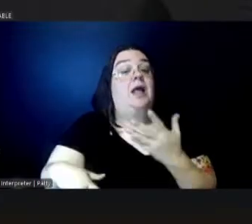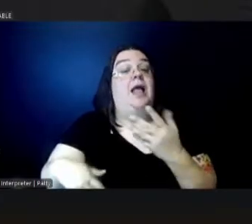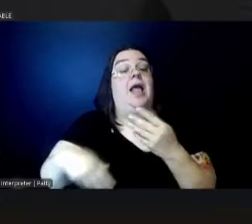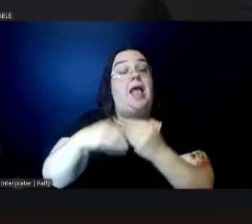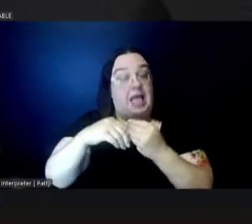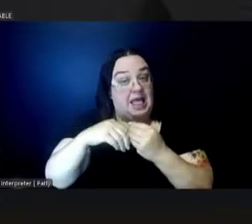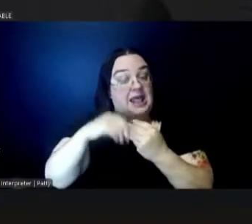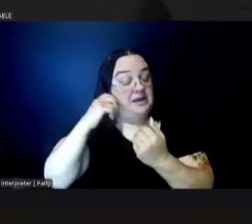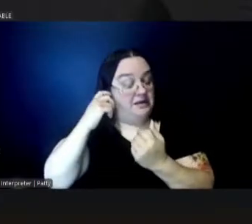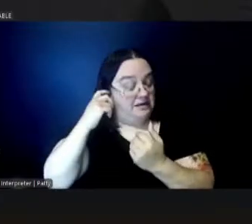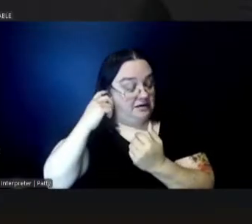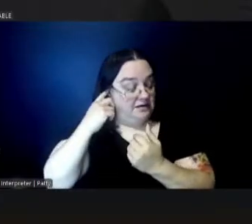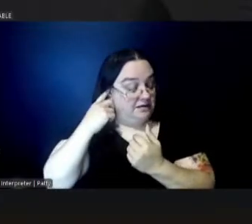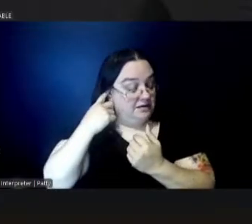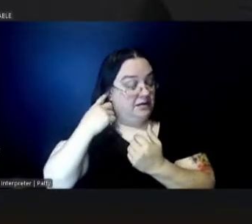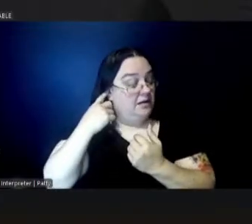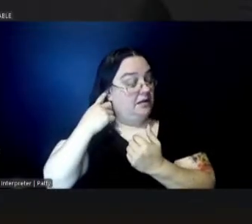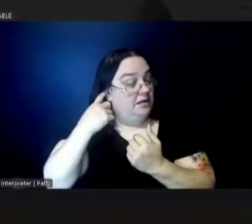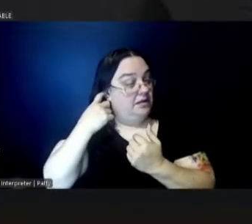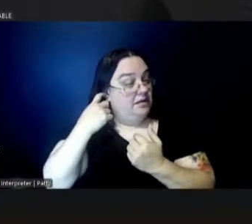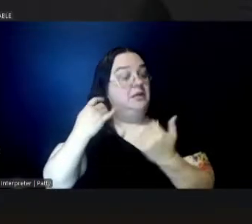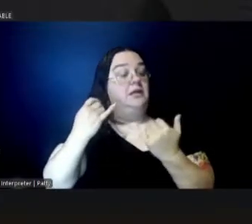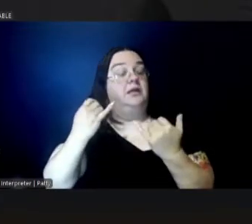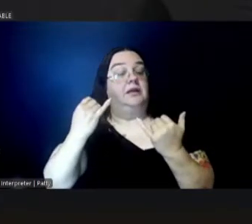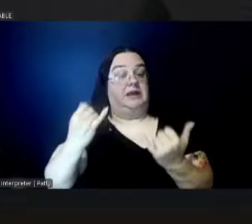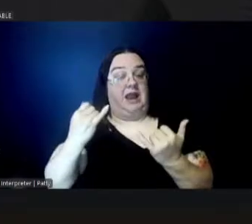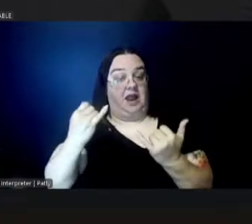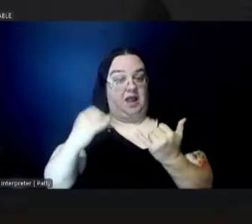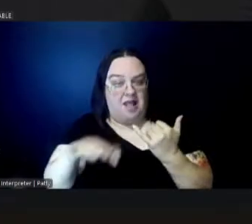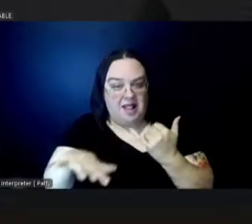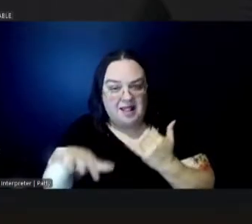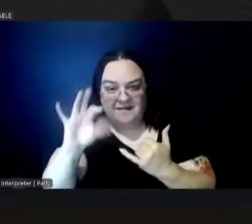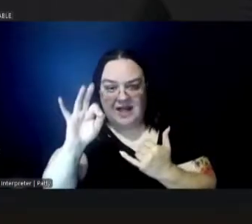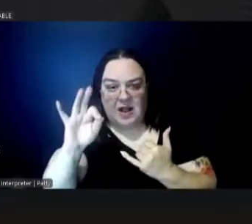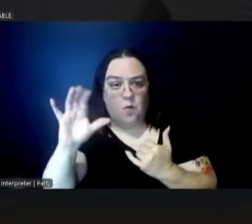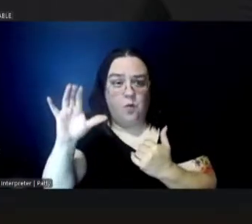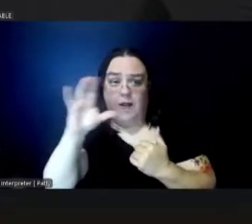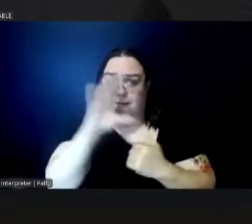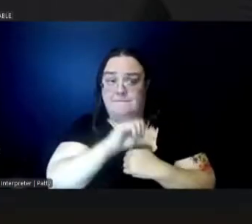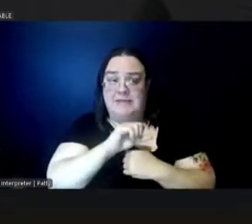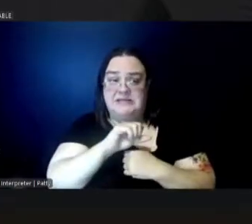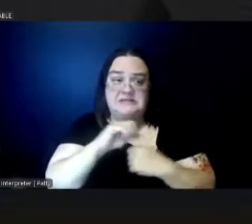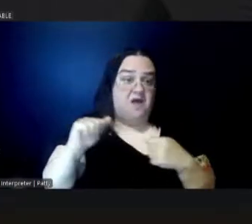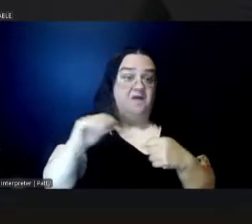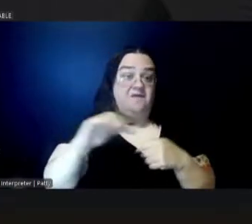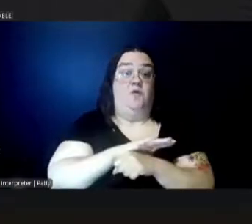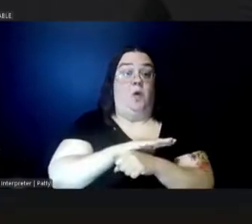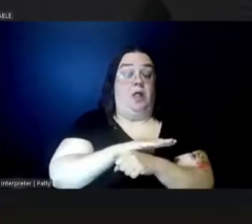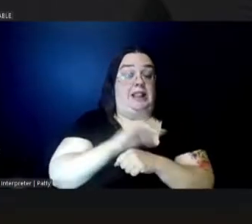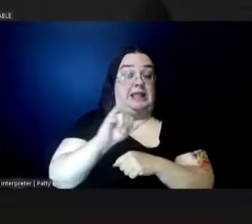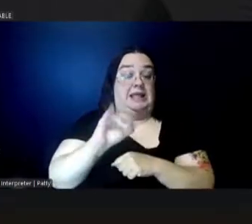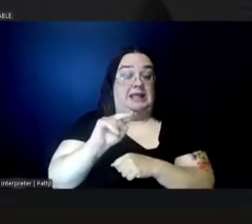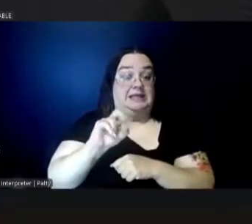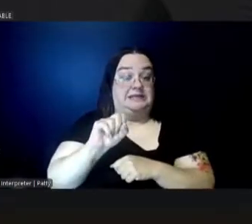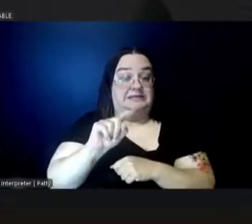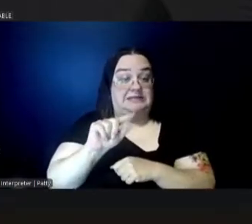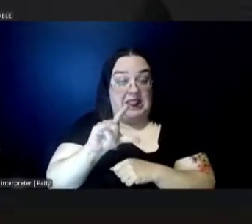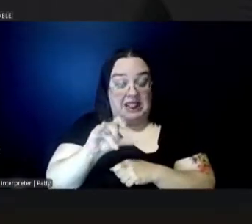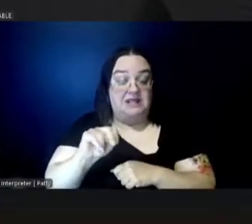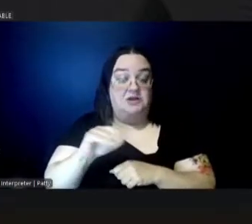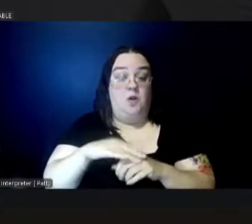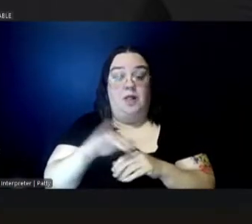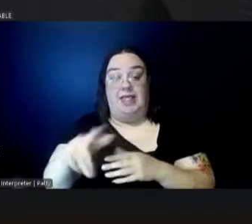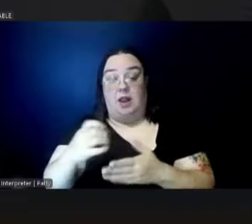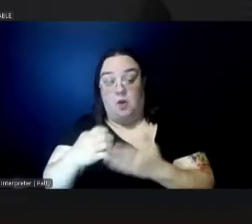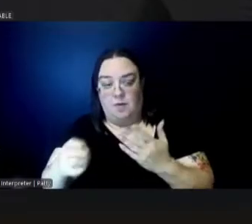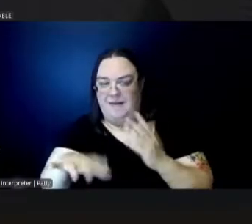and we are now discovering that we missed a full installation on some of that equipment. So we're finding missing parts that we have